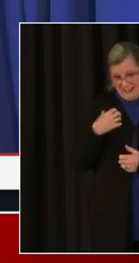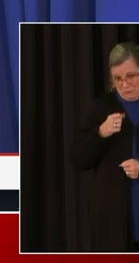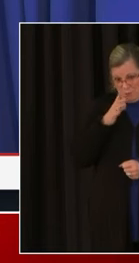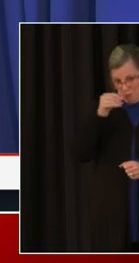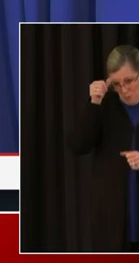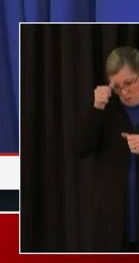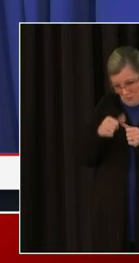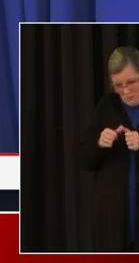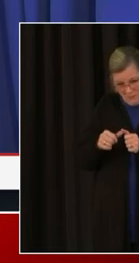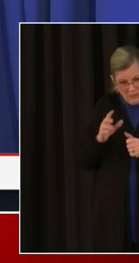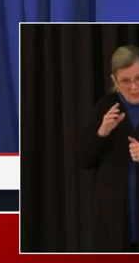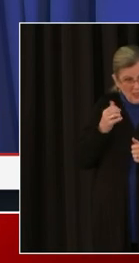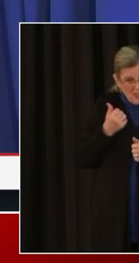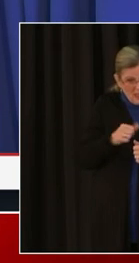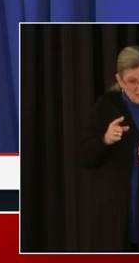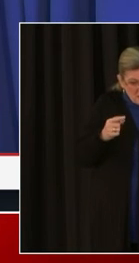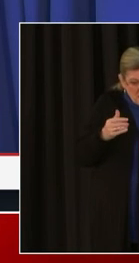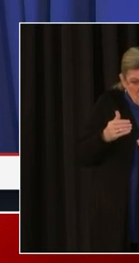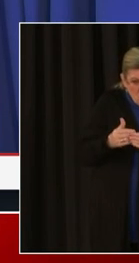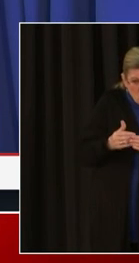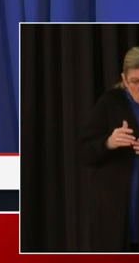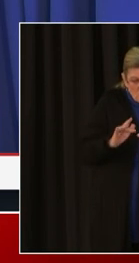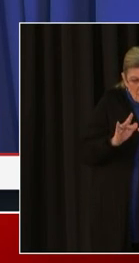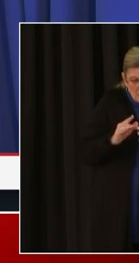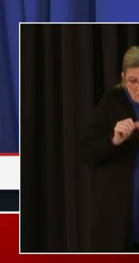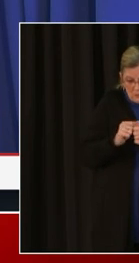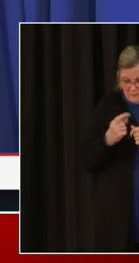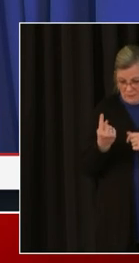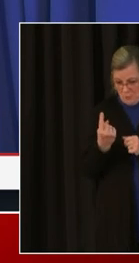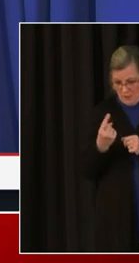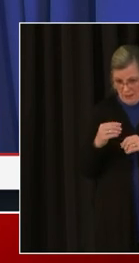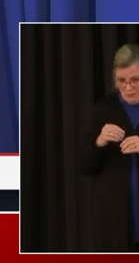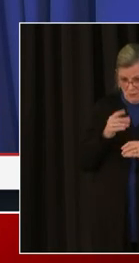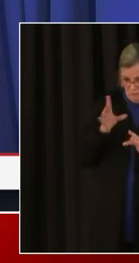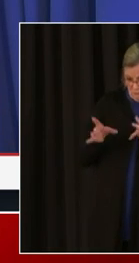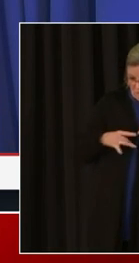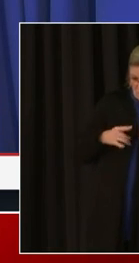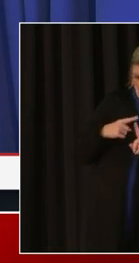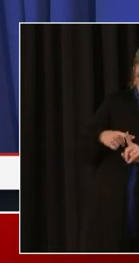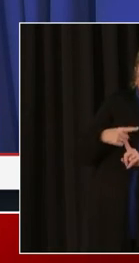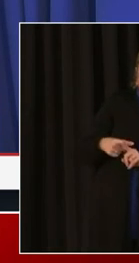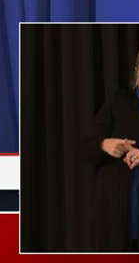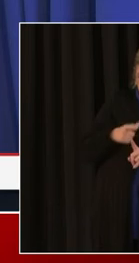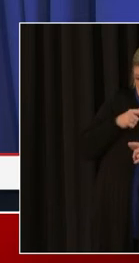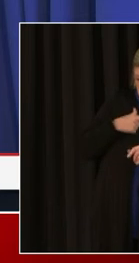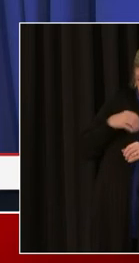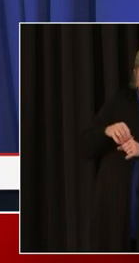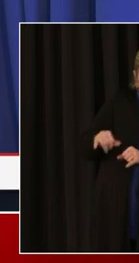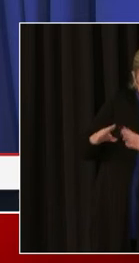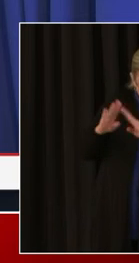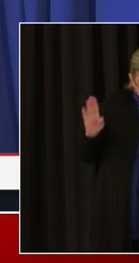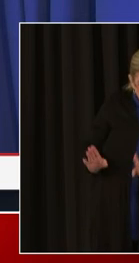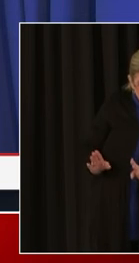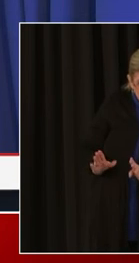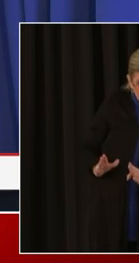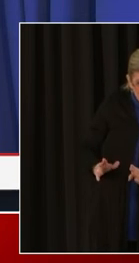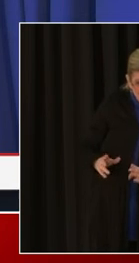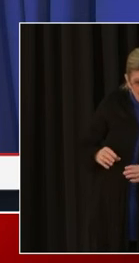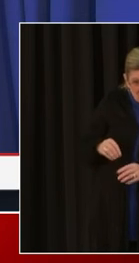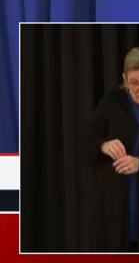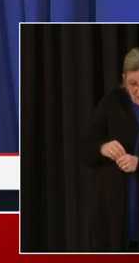follow up with any close contacts, and they have that very clearly defined. So that would be anyone that has been in